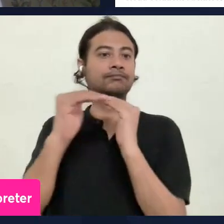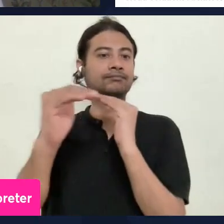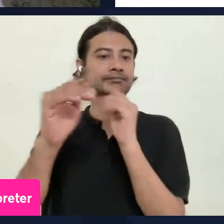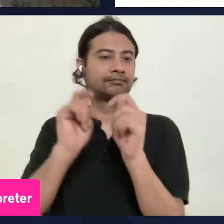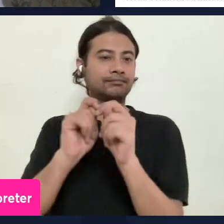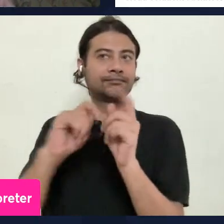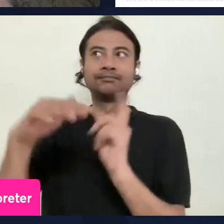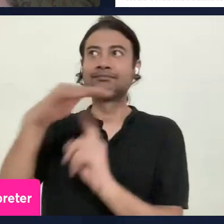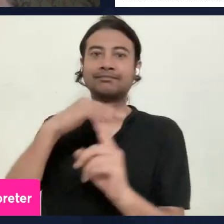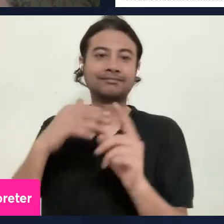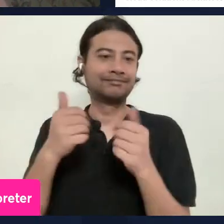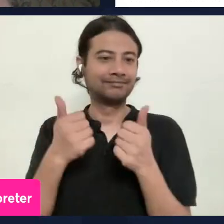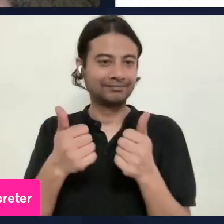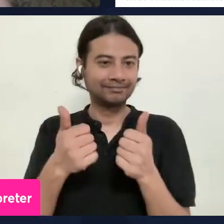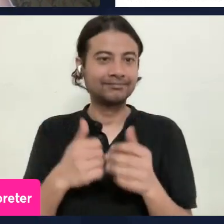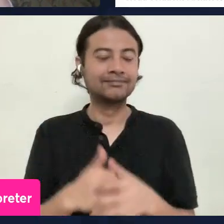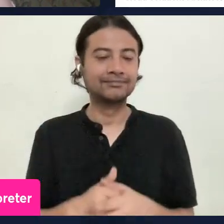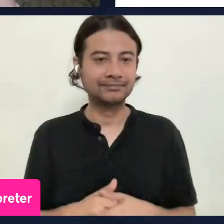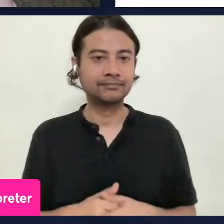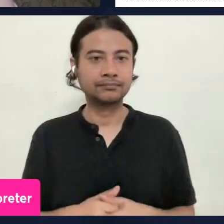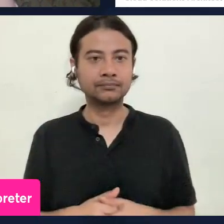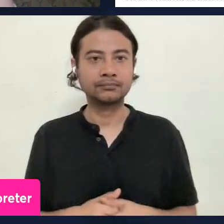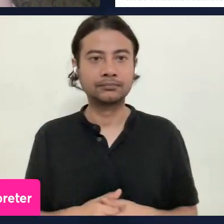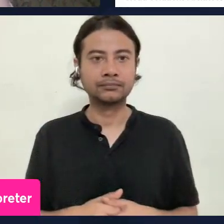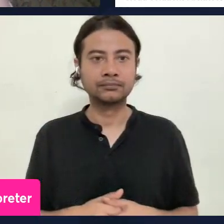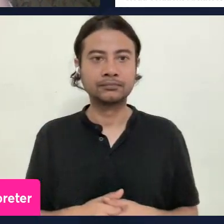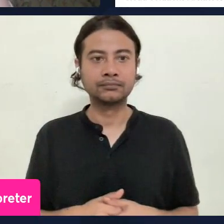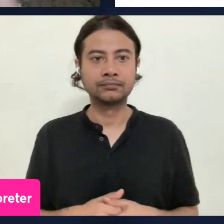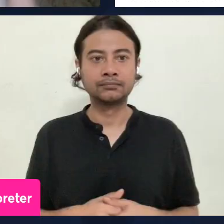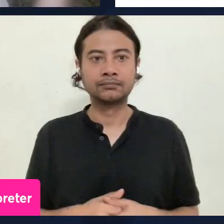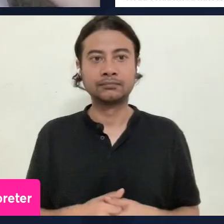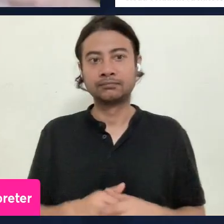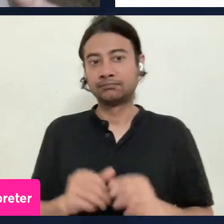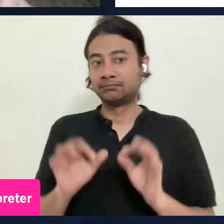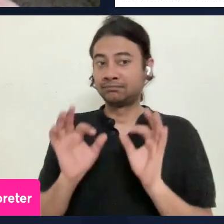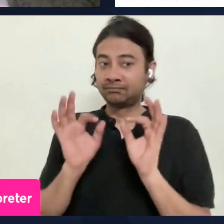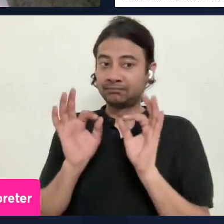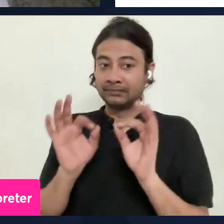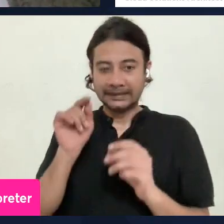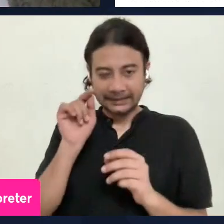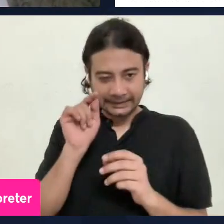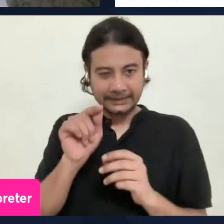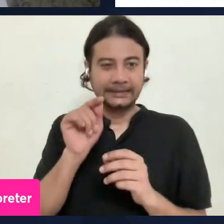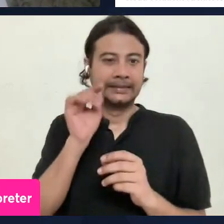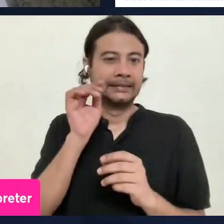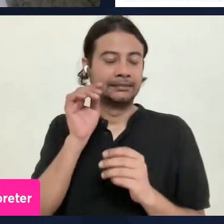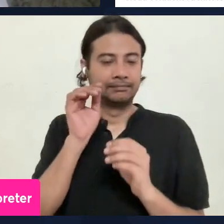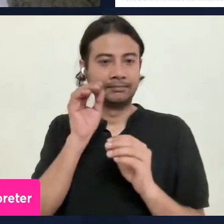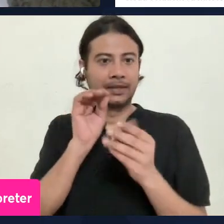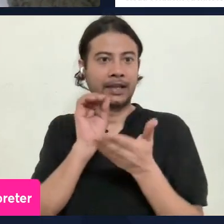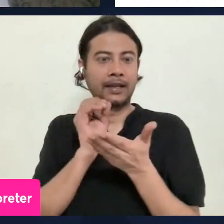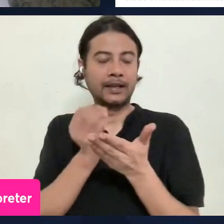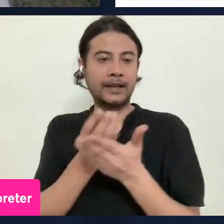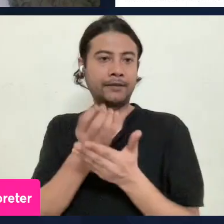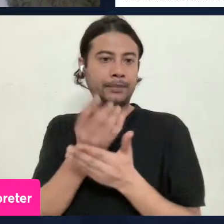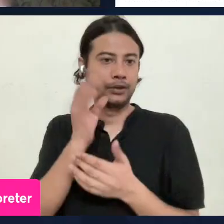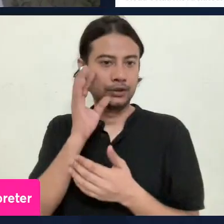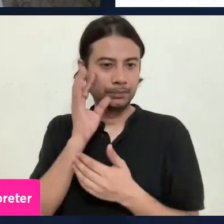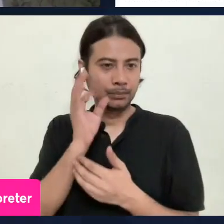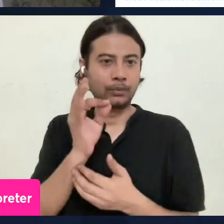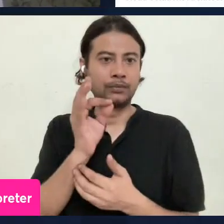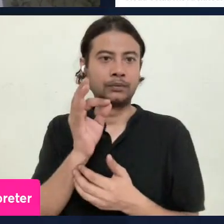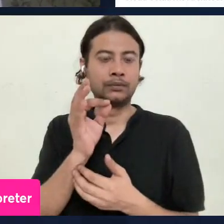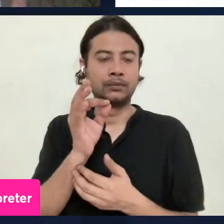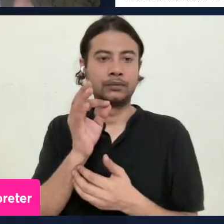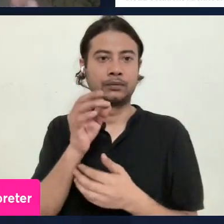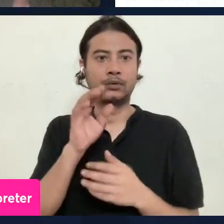Like, absolutely. I think this is really informative for people, that as to how efficiently are you using the resources in